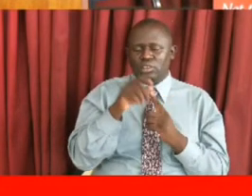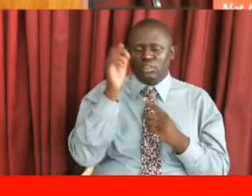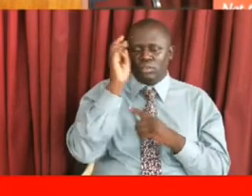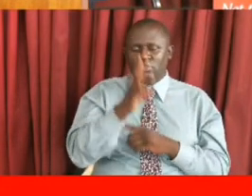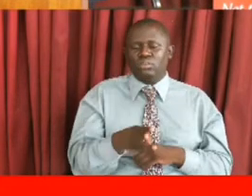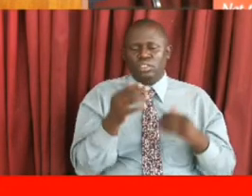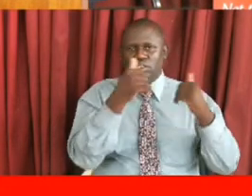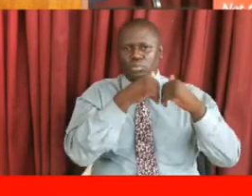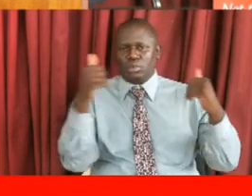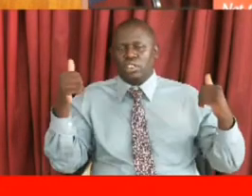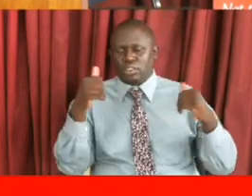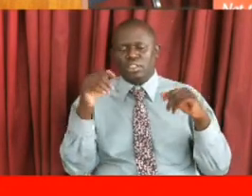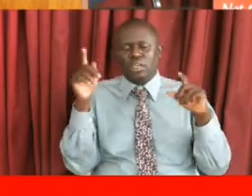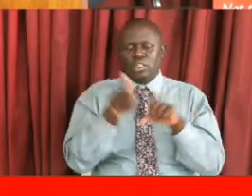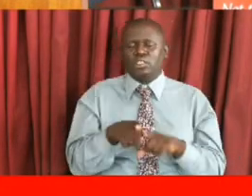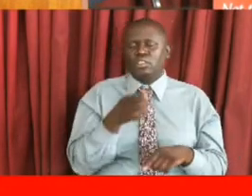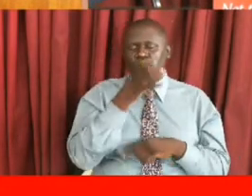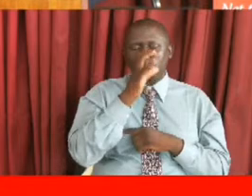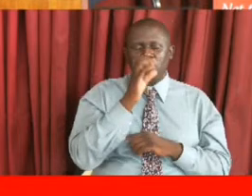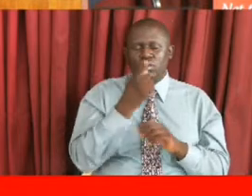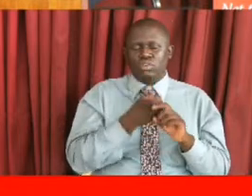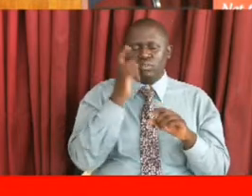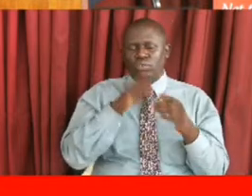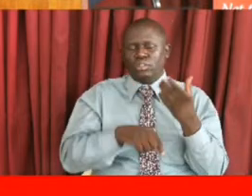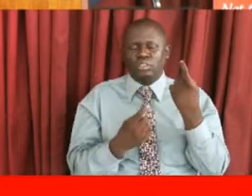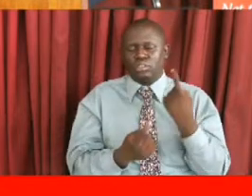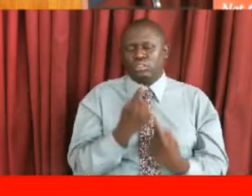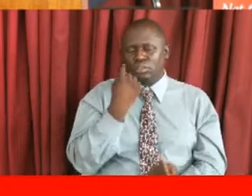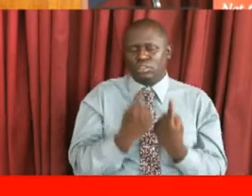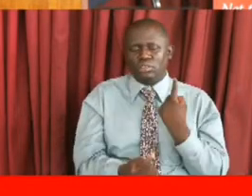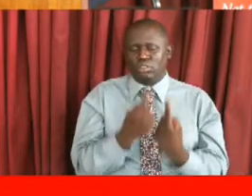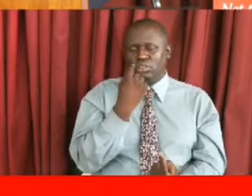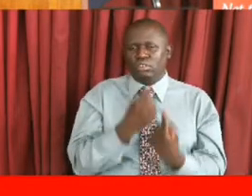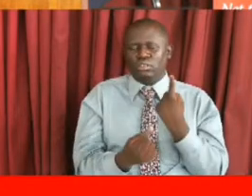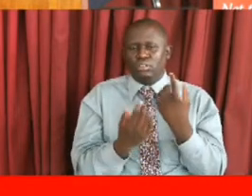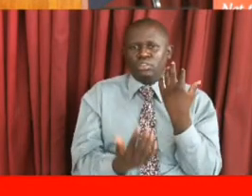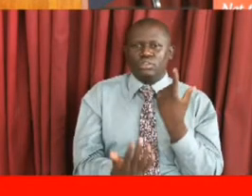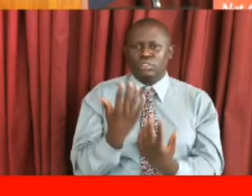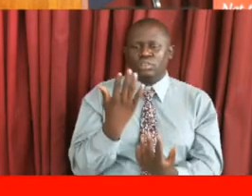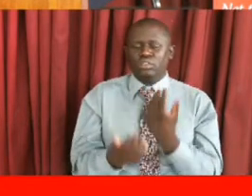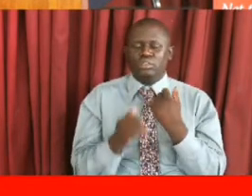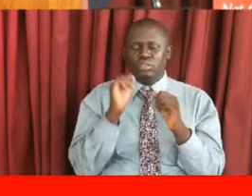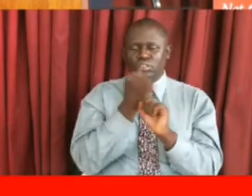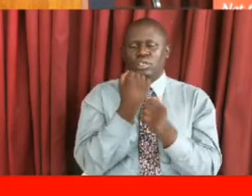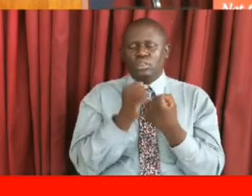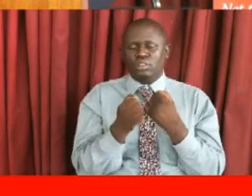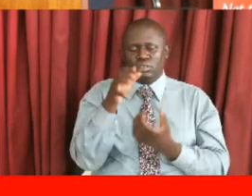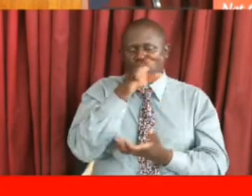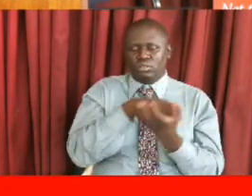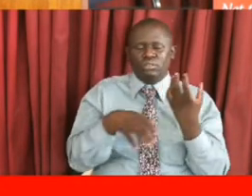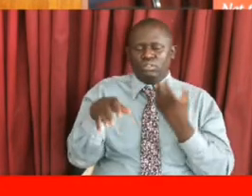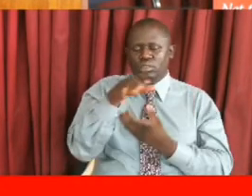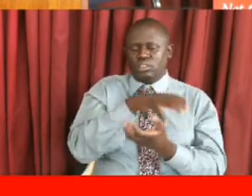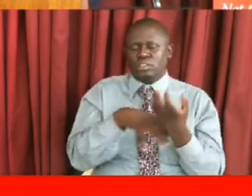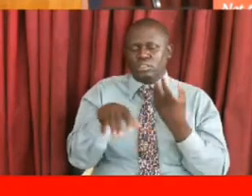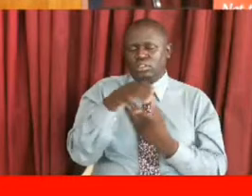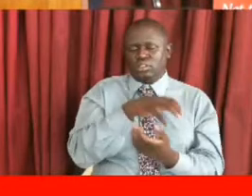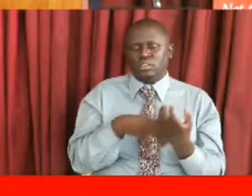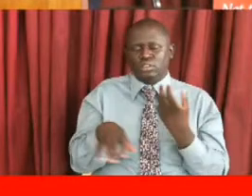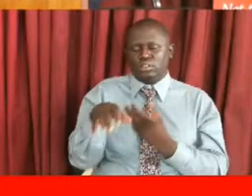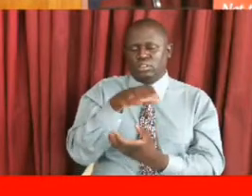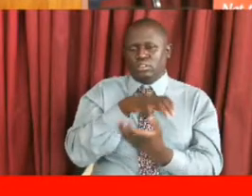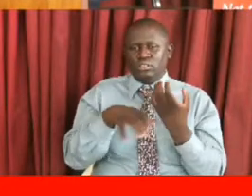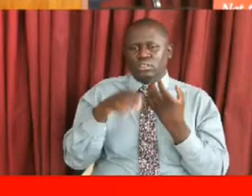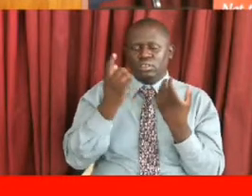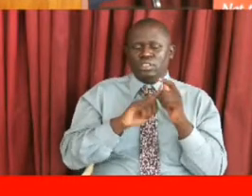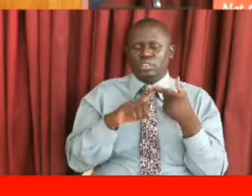separate like water from oil you cannot mix it together therefore you see